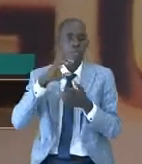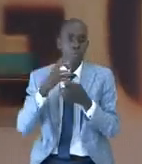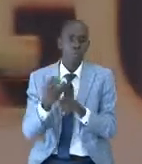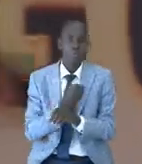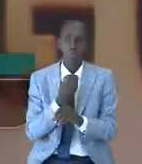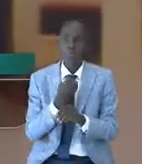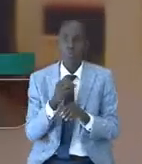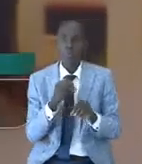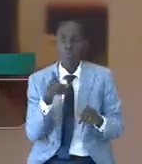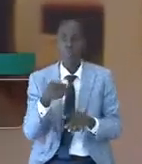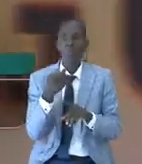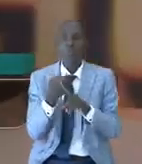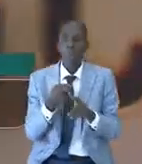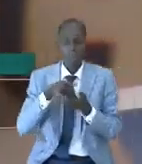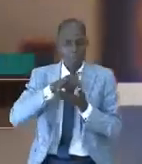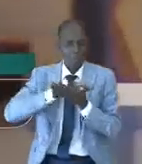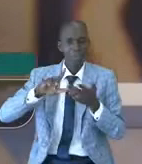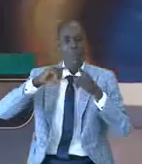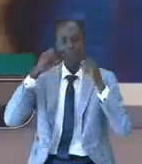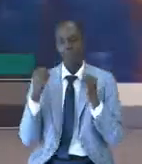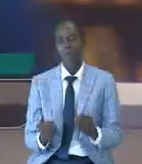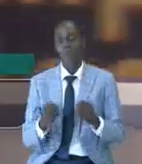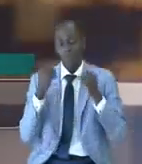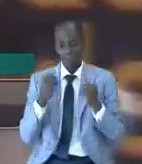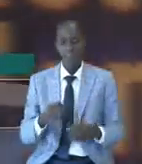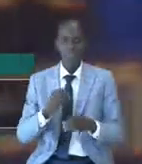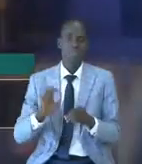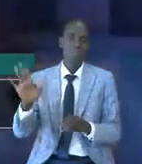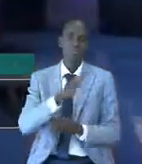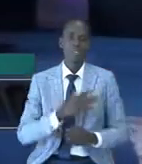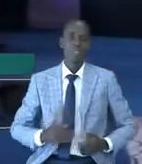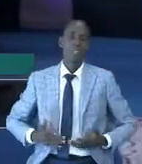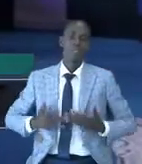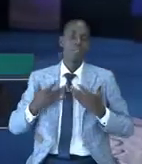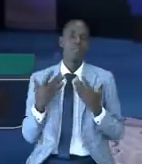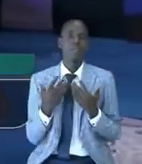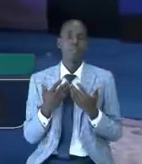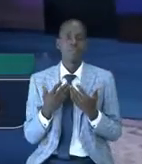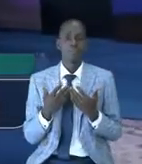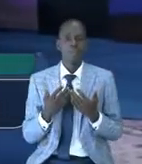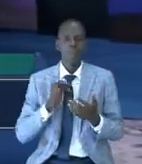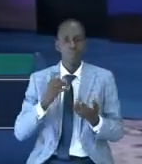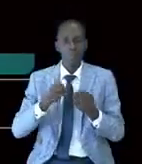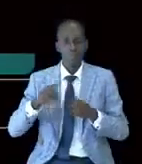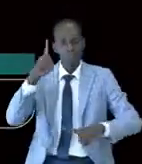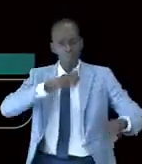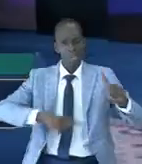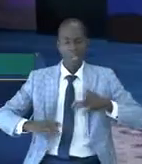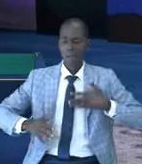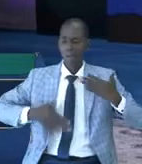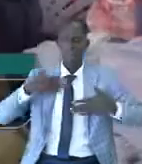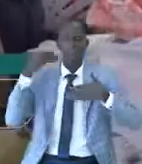to power. Power in your life. Amen. I want to hear a youth. Amen. Amen.